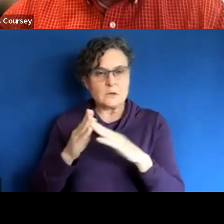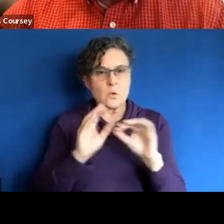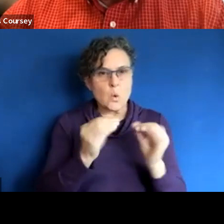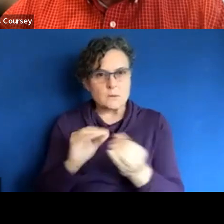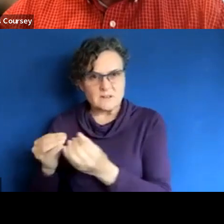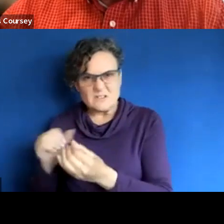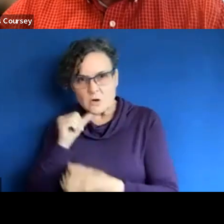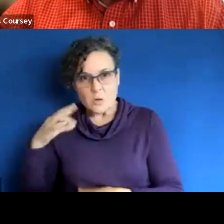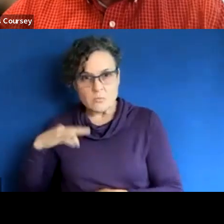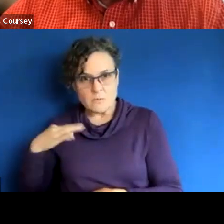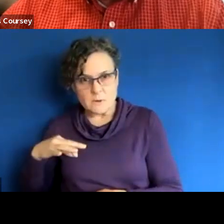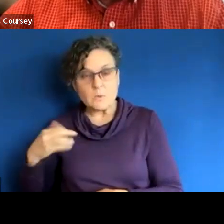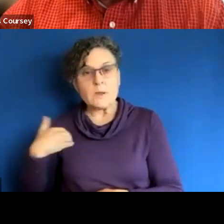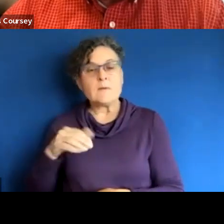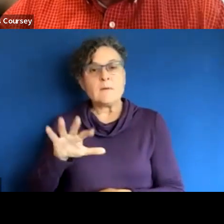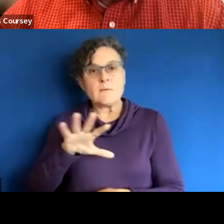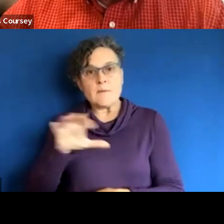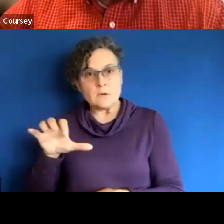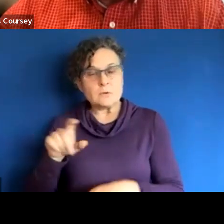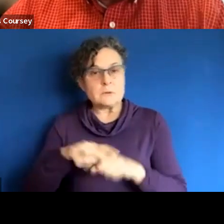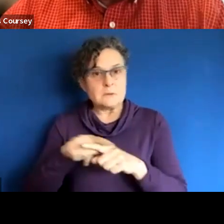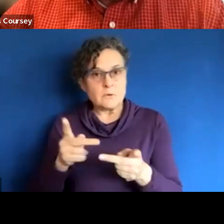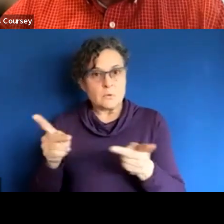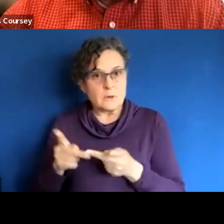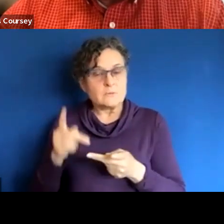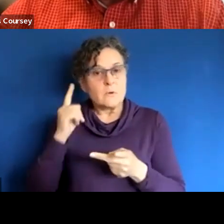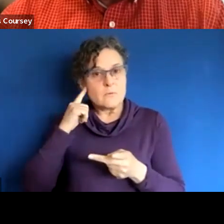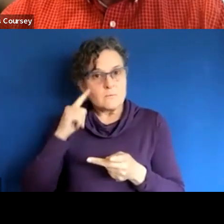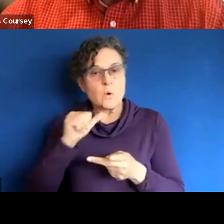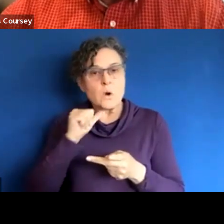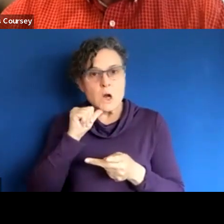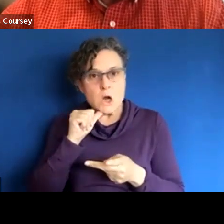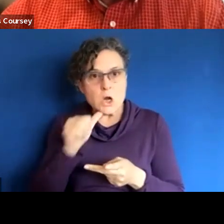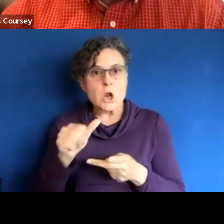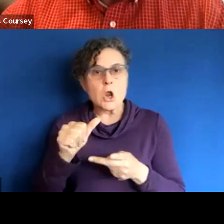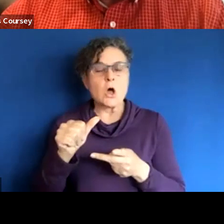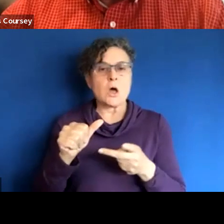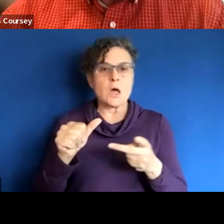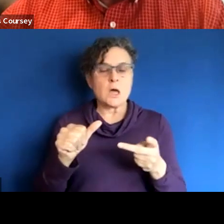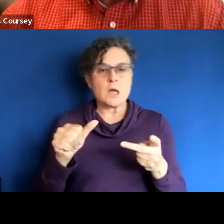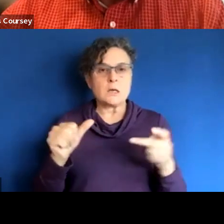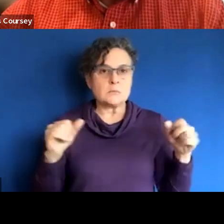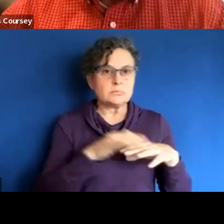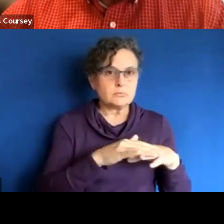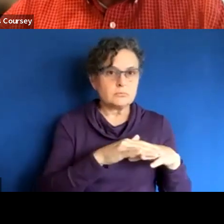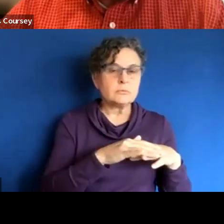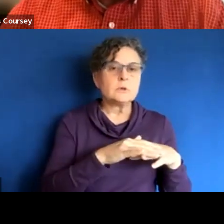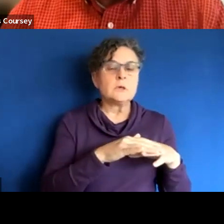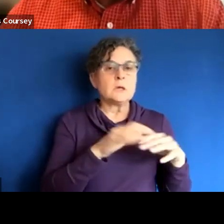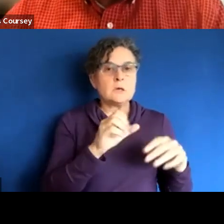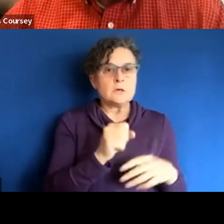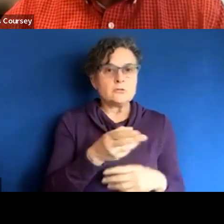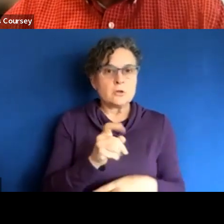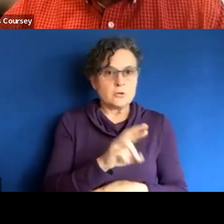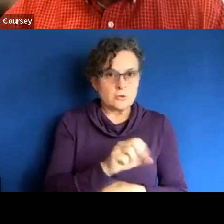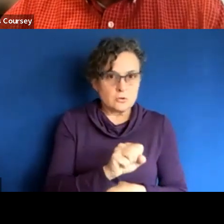locations for non-congregate shelters. And of those, 500 total spots, but